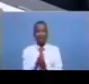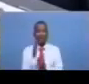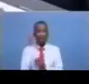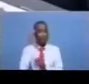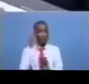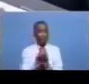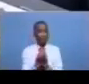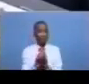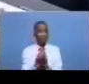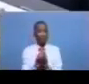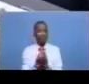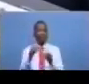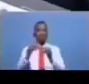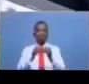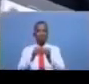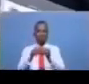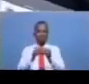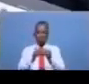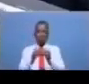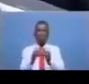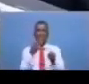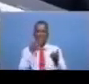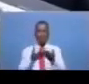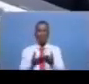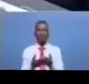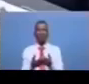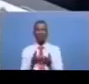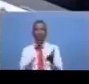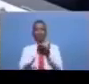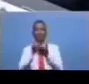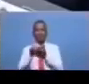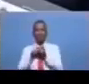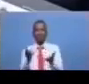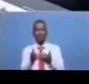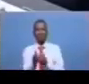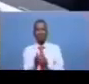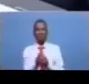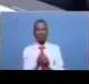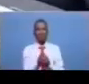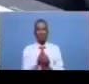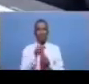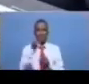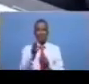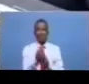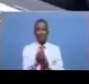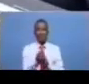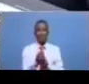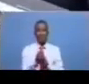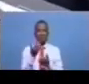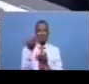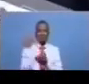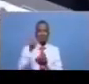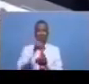heard, the court has been very liberal in giving them, cautioning them here and there and all that. You saw them do that to Francis